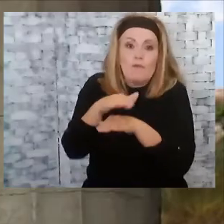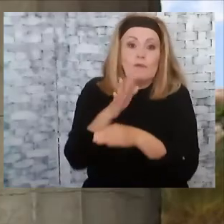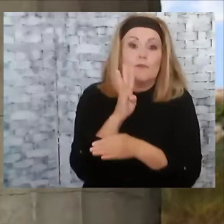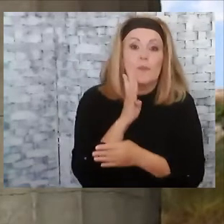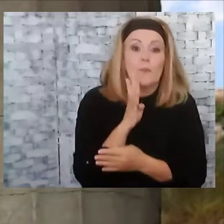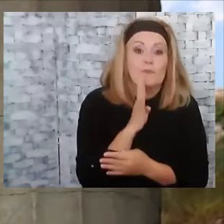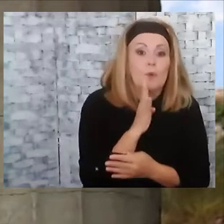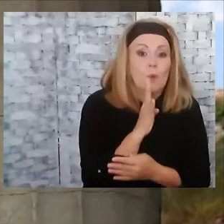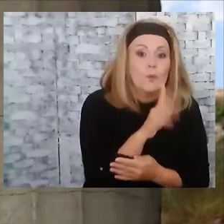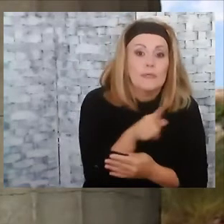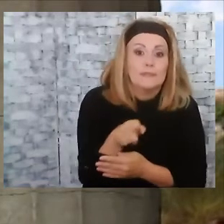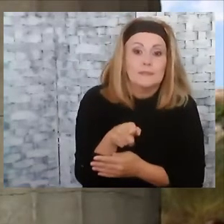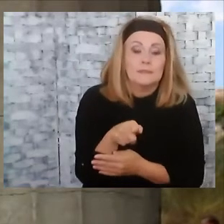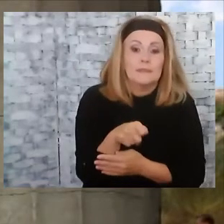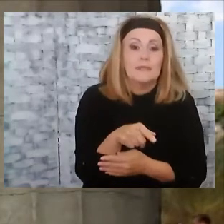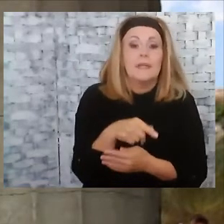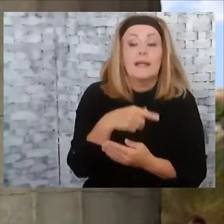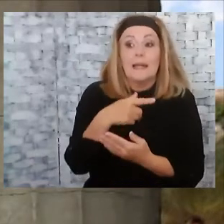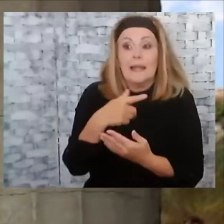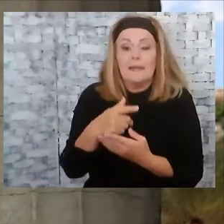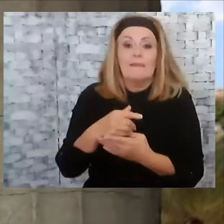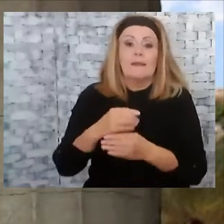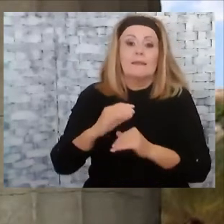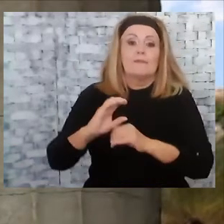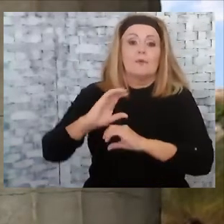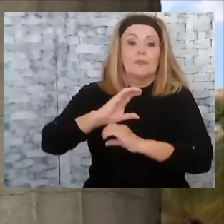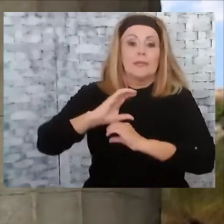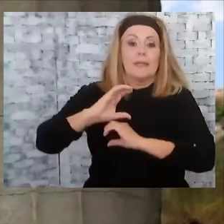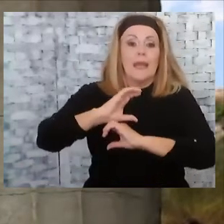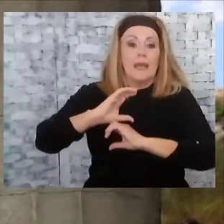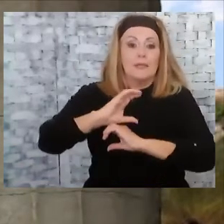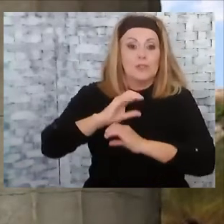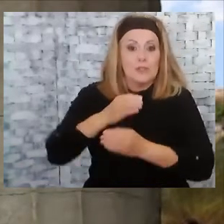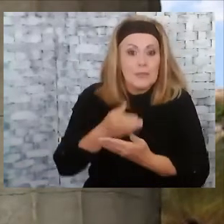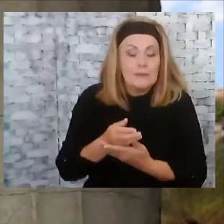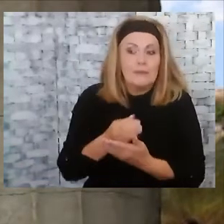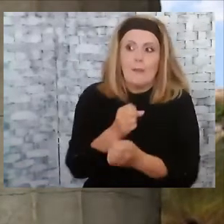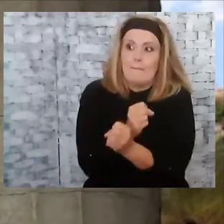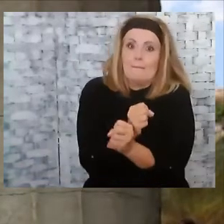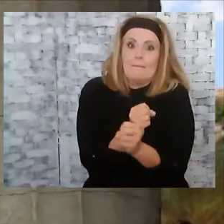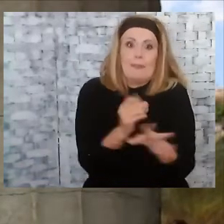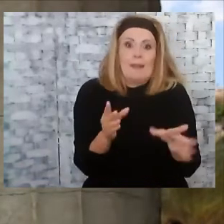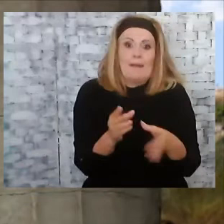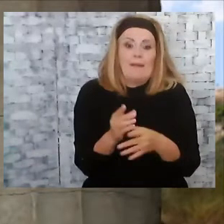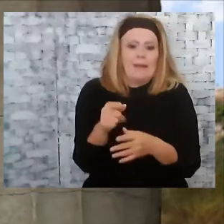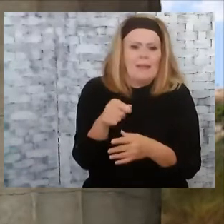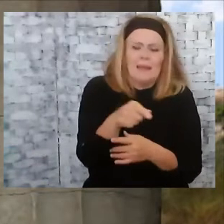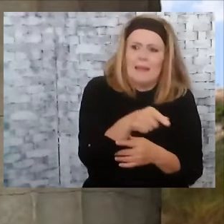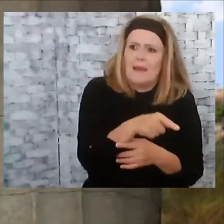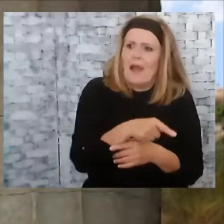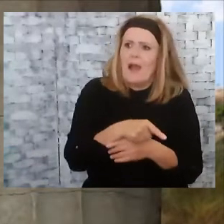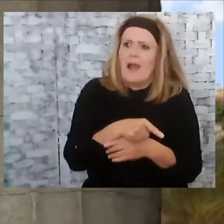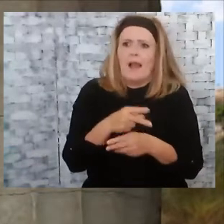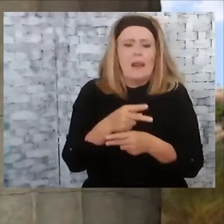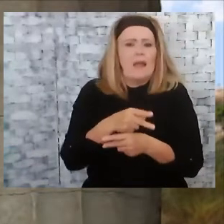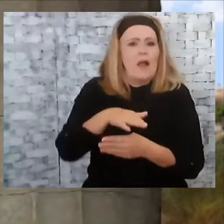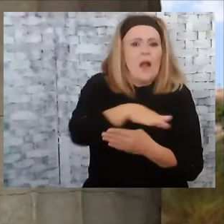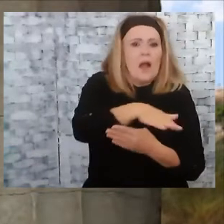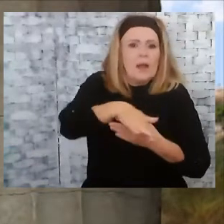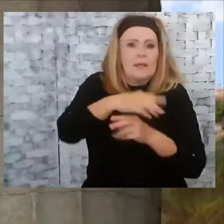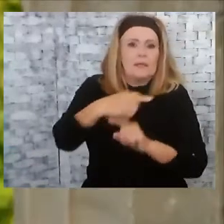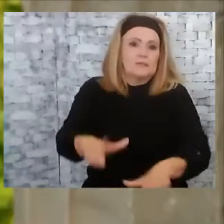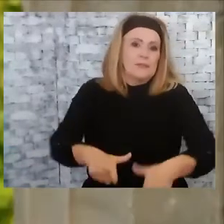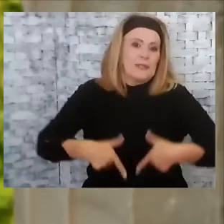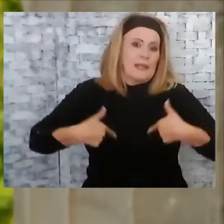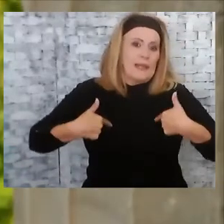that the Spirit is active in creation itself. And then the Spirit is active in all kinds of spheres of life, but